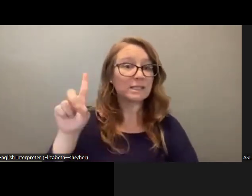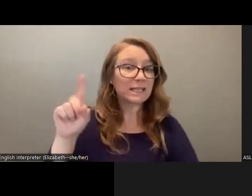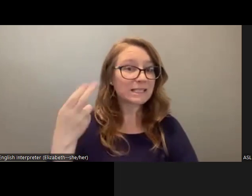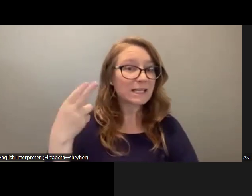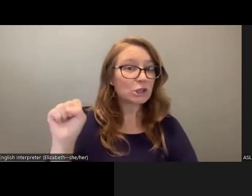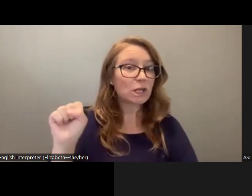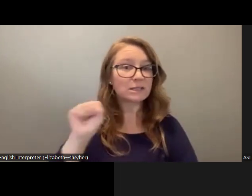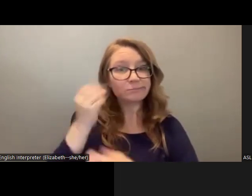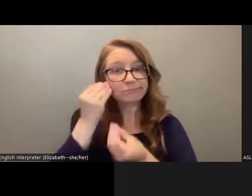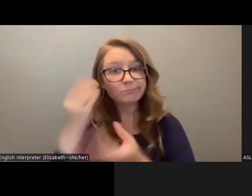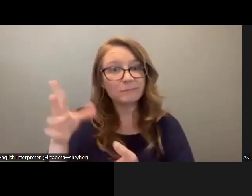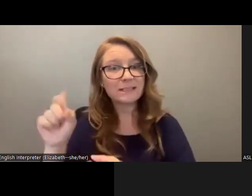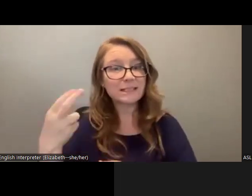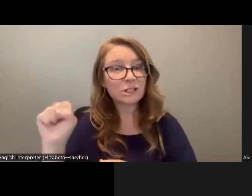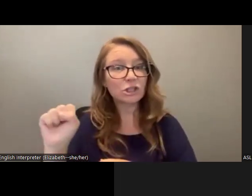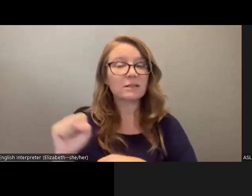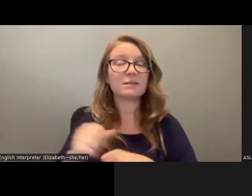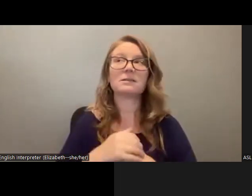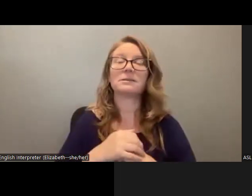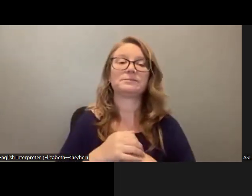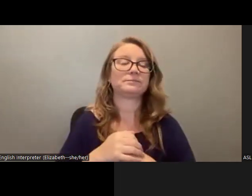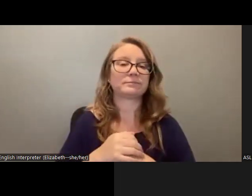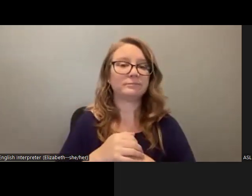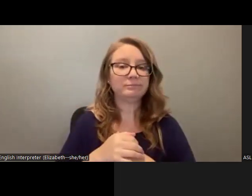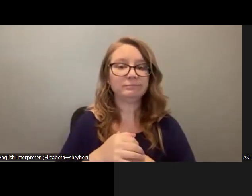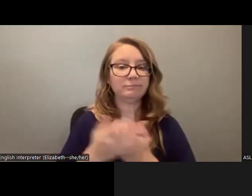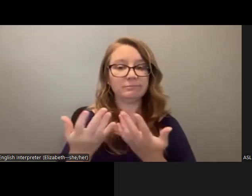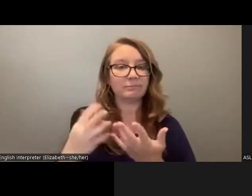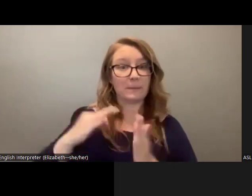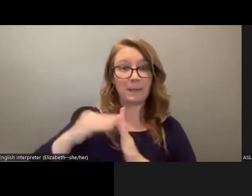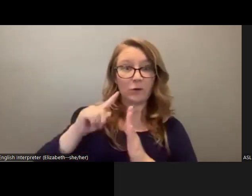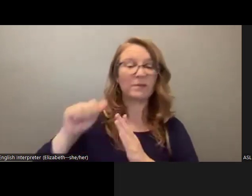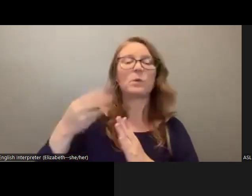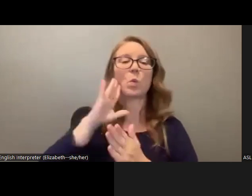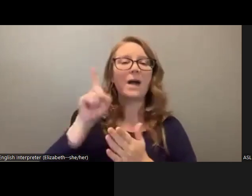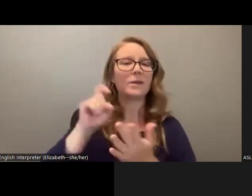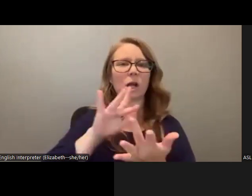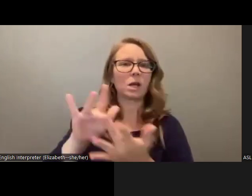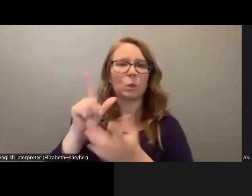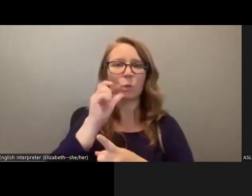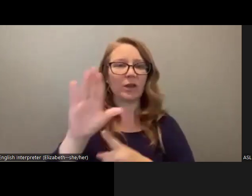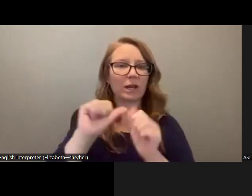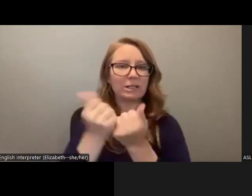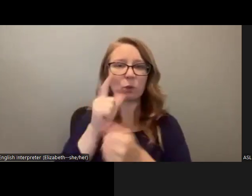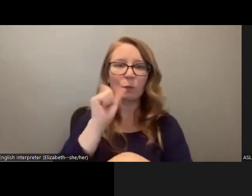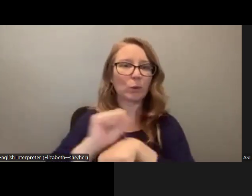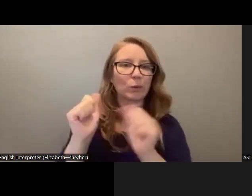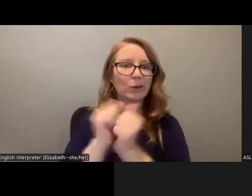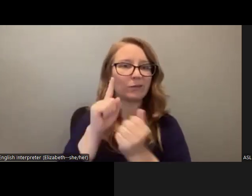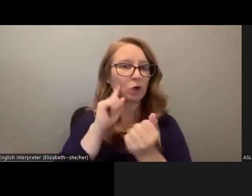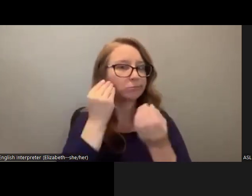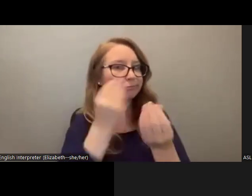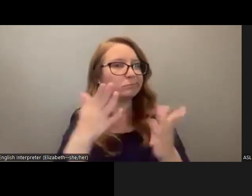um, you know applying for something else, right? Like they would just have to contact whoever the agency is that they're working with to update their